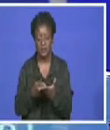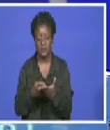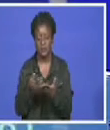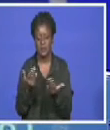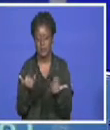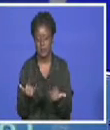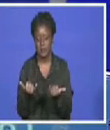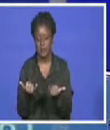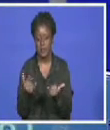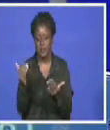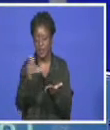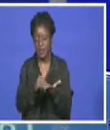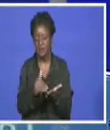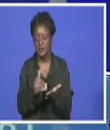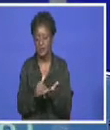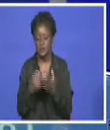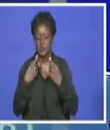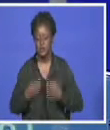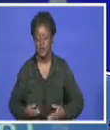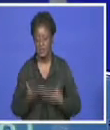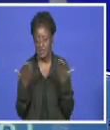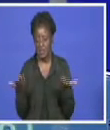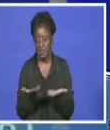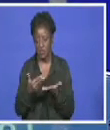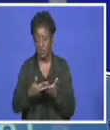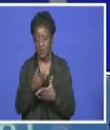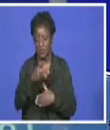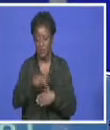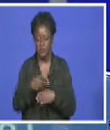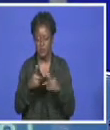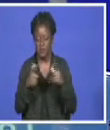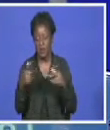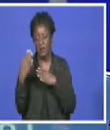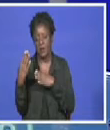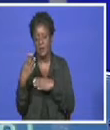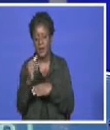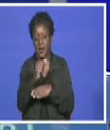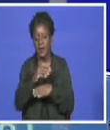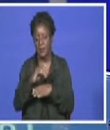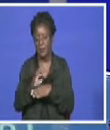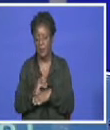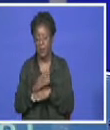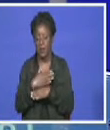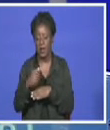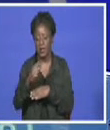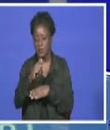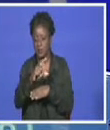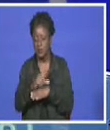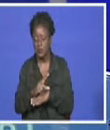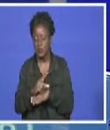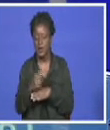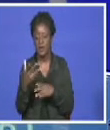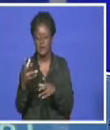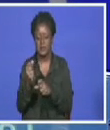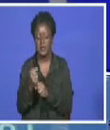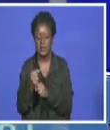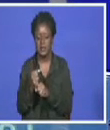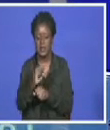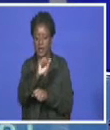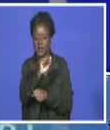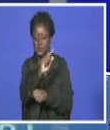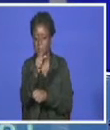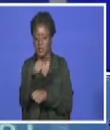At this point, thousands of residents here in New Providence, Grand Bahama, Abaco and Eleuthera have taken the AstraZeneca